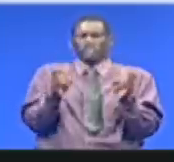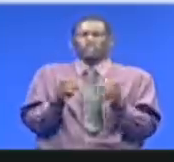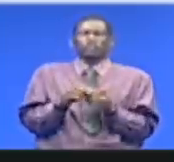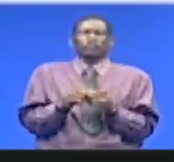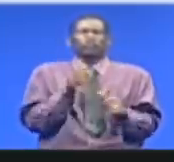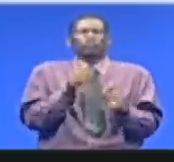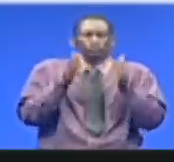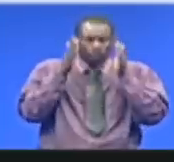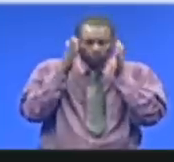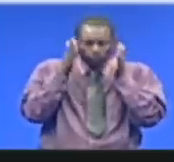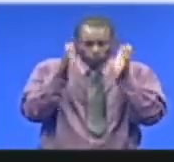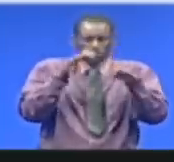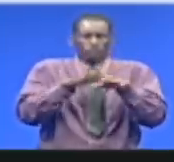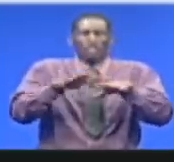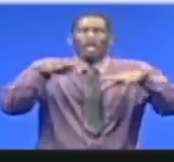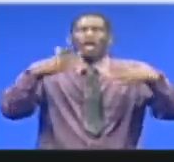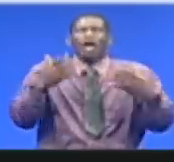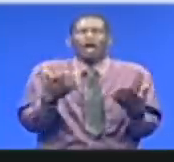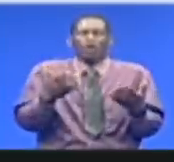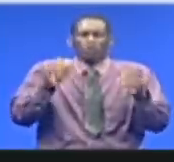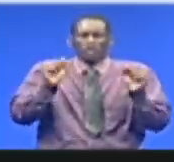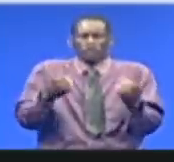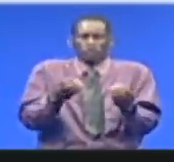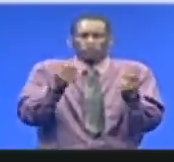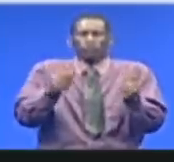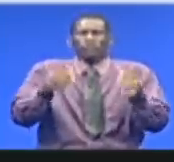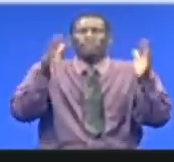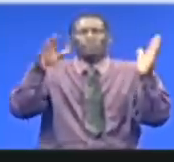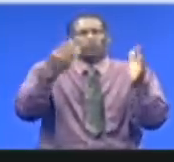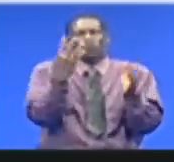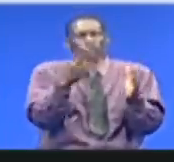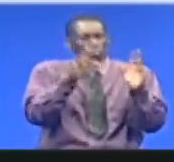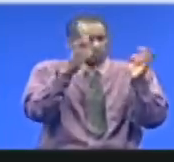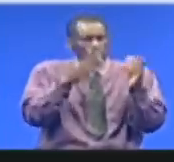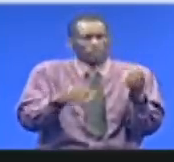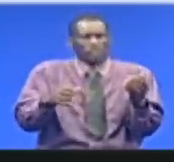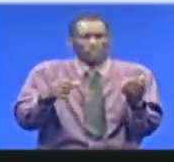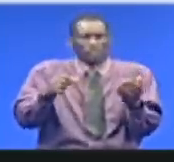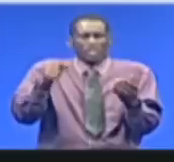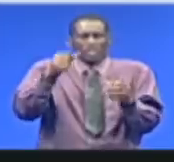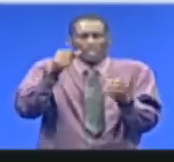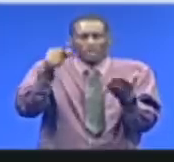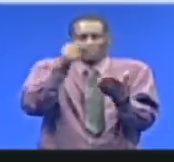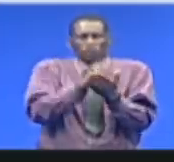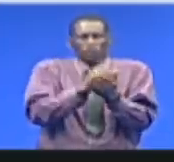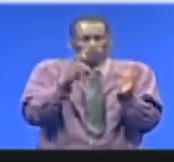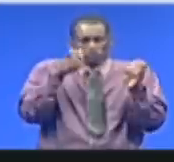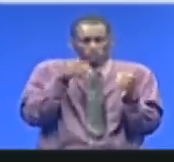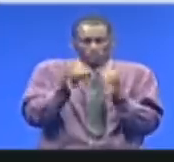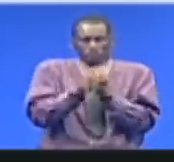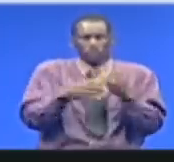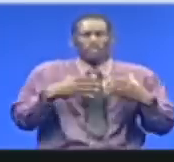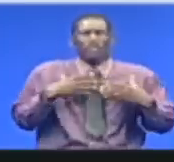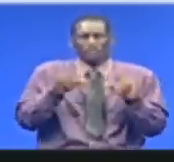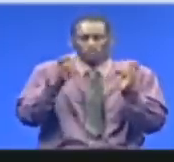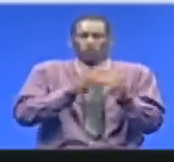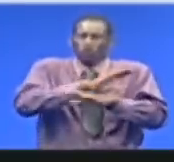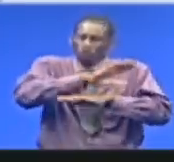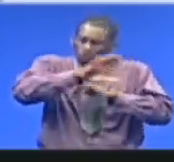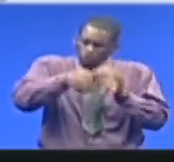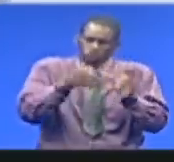focusing on is, how do you deal with the big four issues, unemployment in this country, health issues, all those issues are well captured in